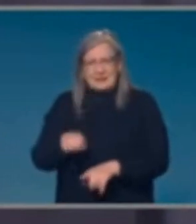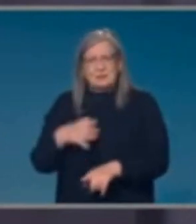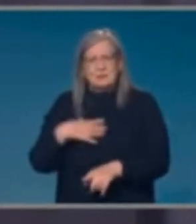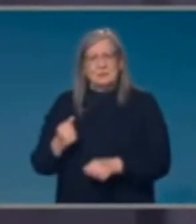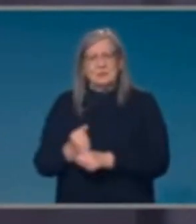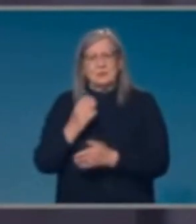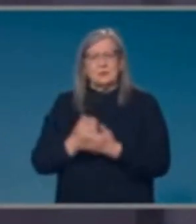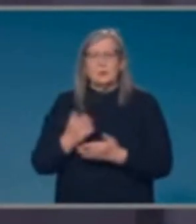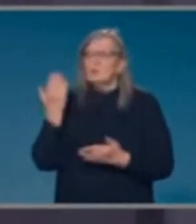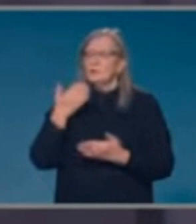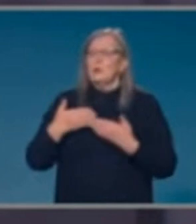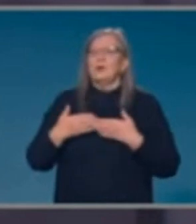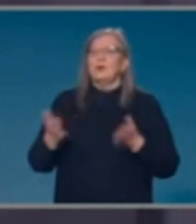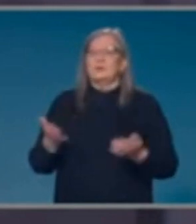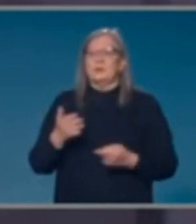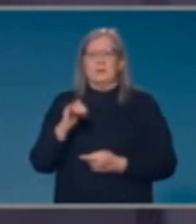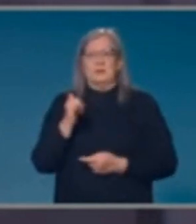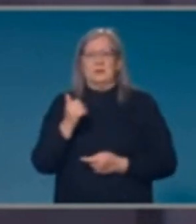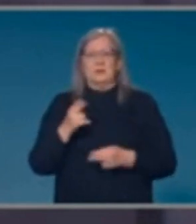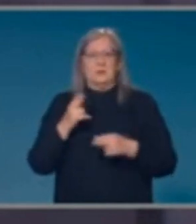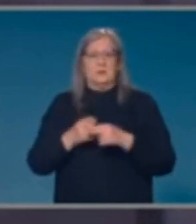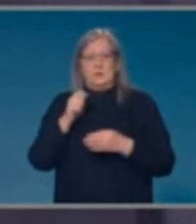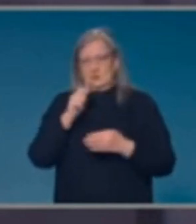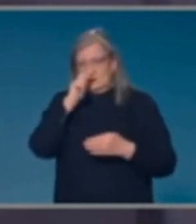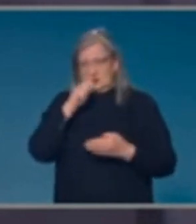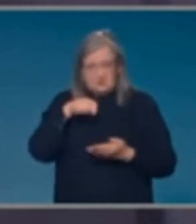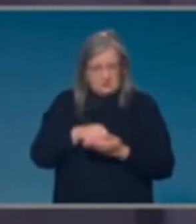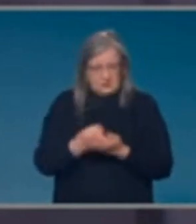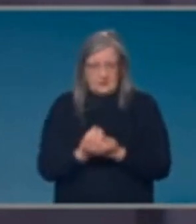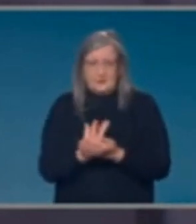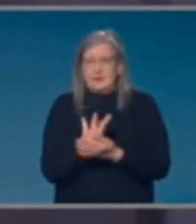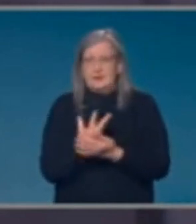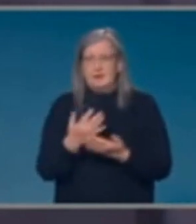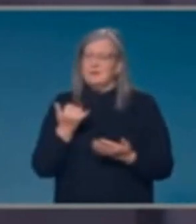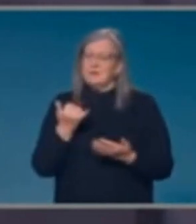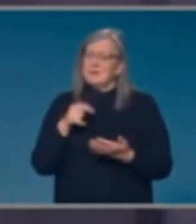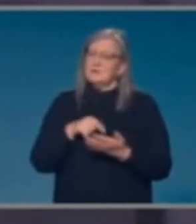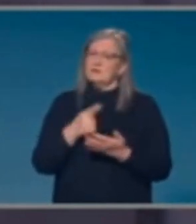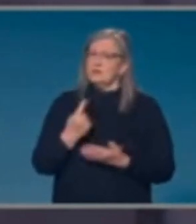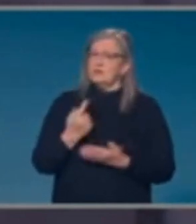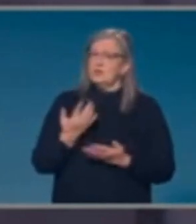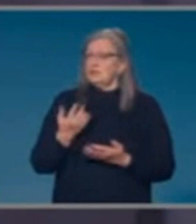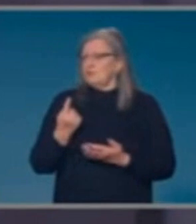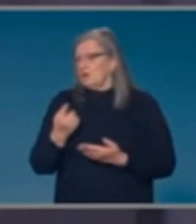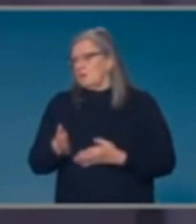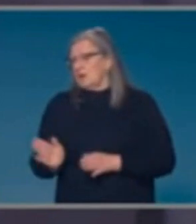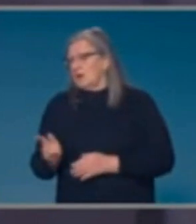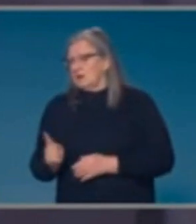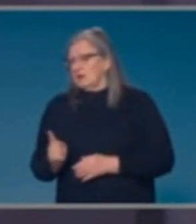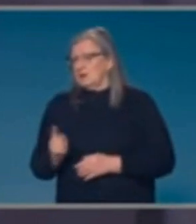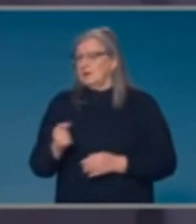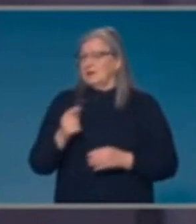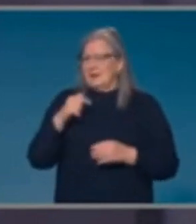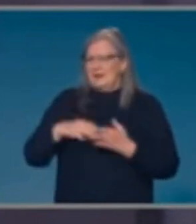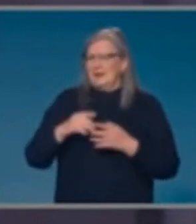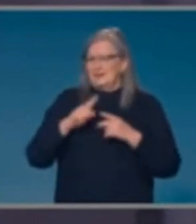Rapid antigen tests may well be part of that process, and we're certainly looking very closely at that once they're